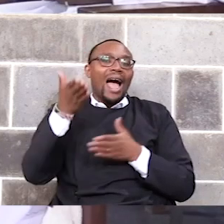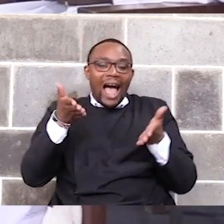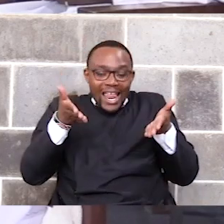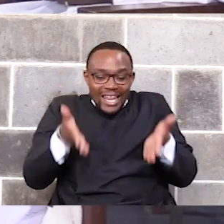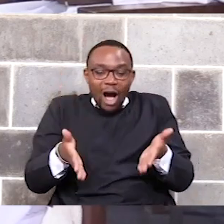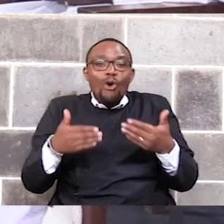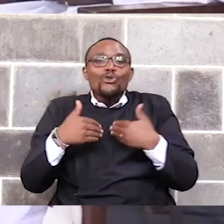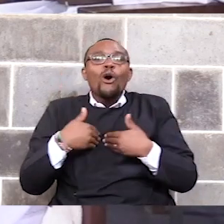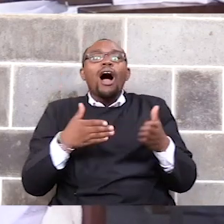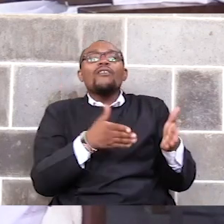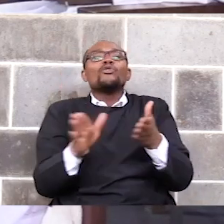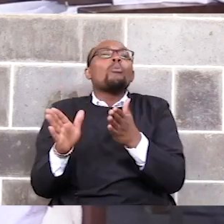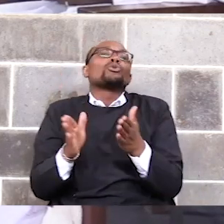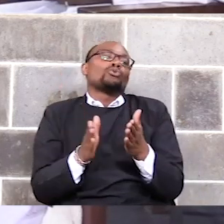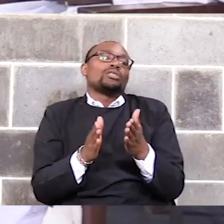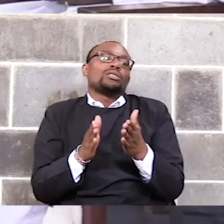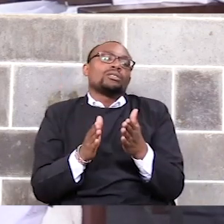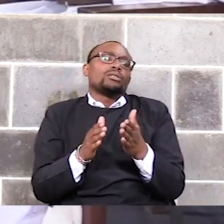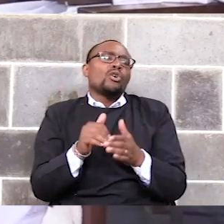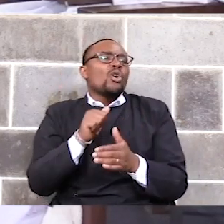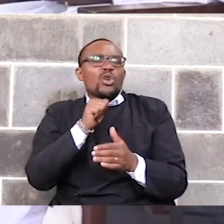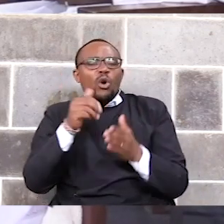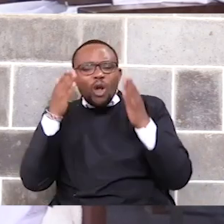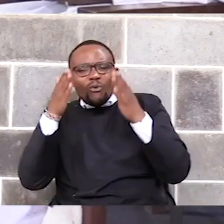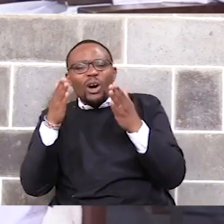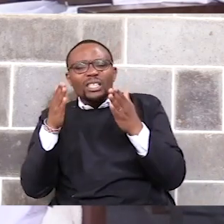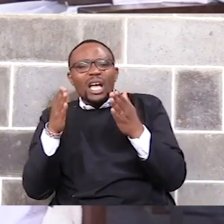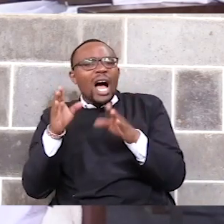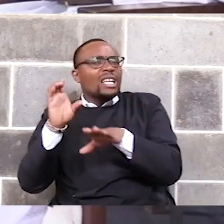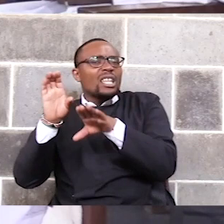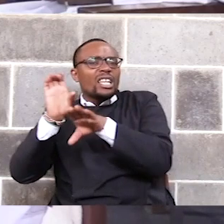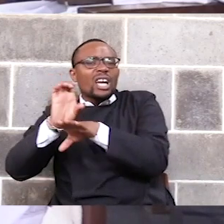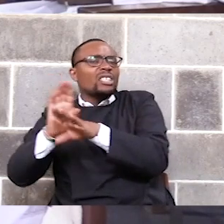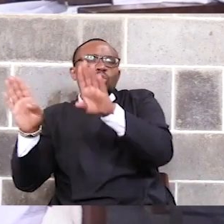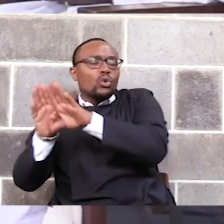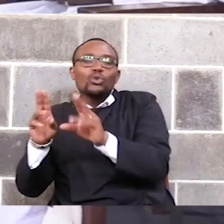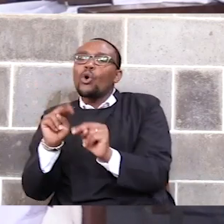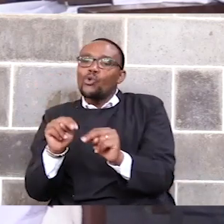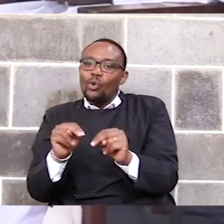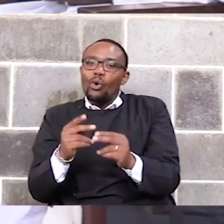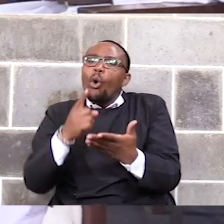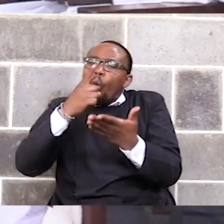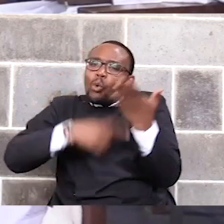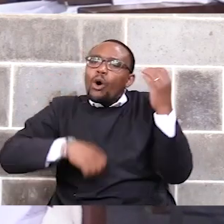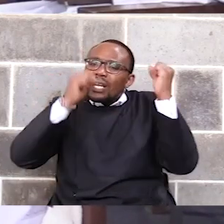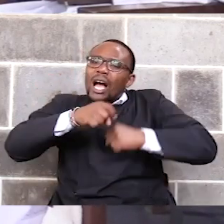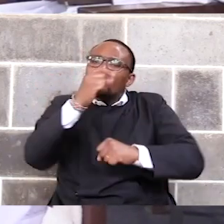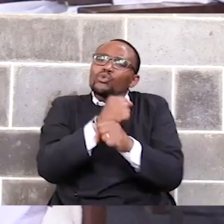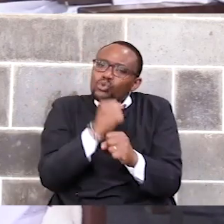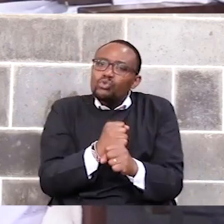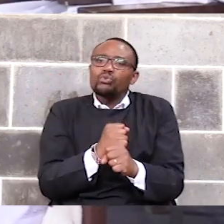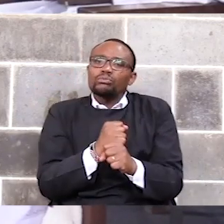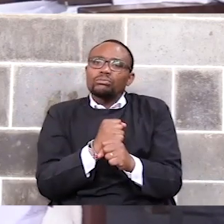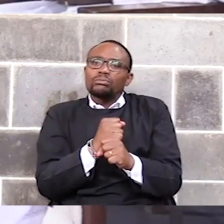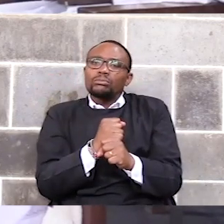chance. Do not focus on what you cannot do, but focus on what you are able to do. The church has